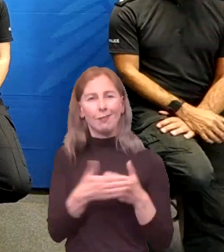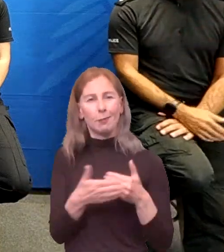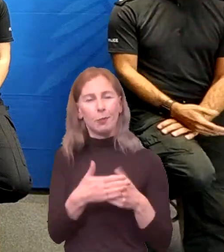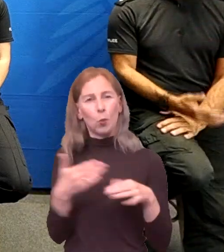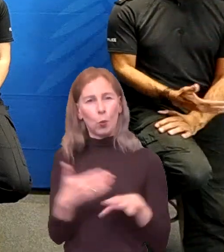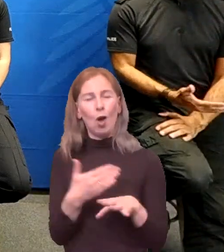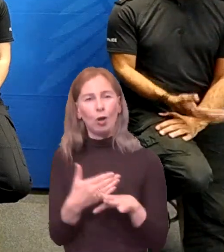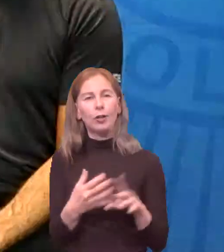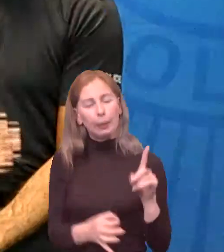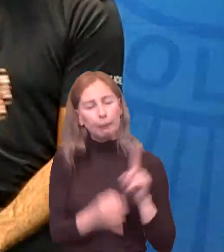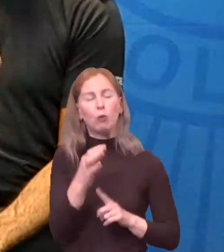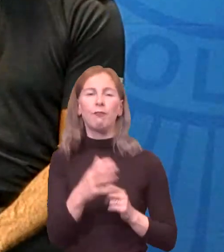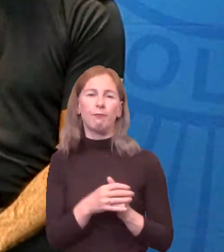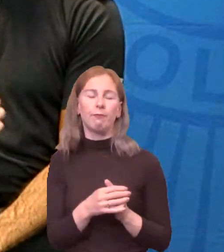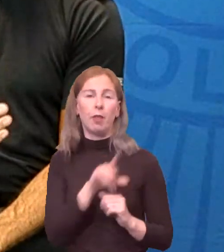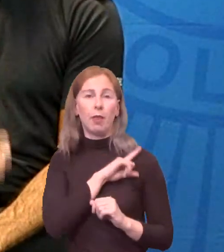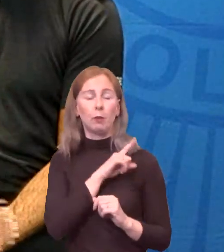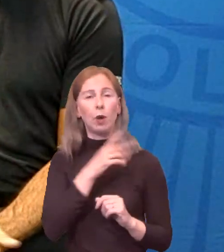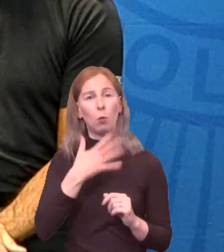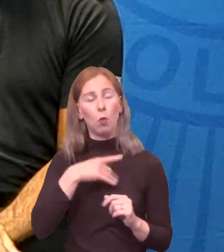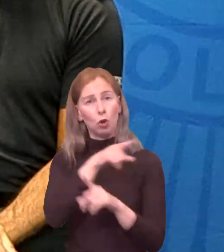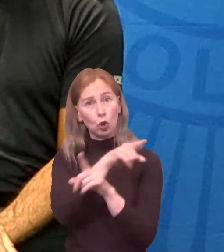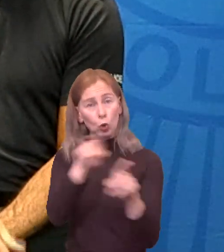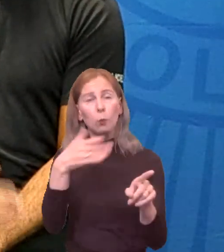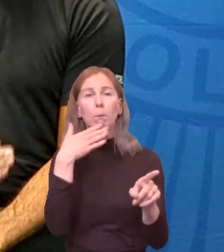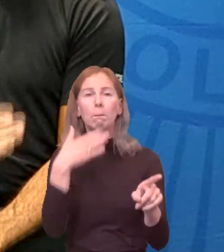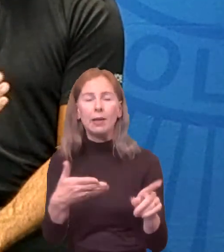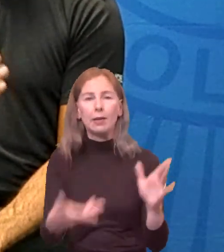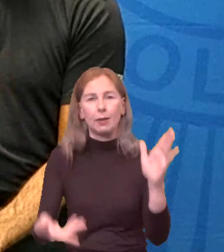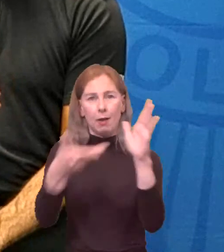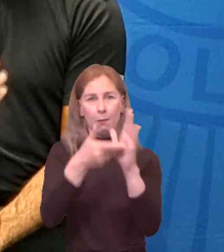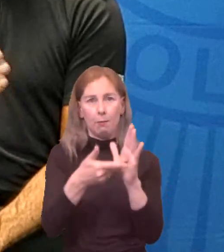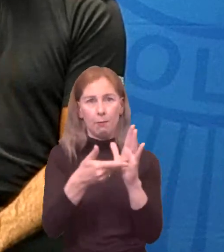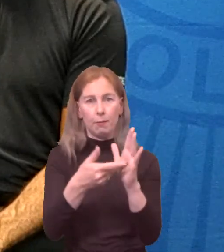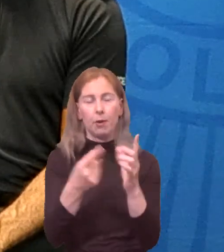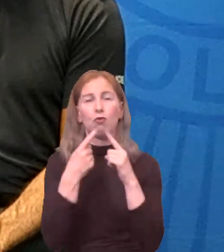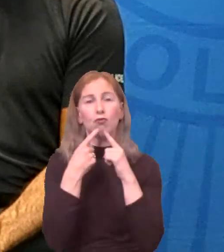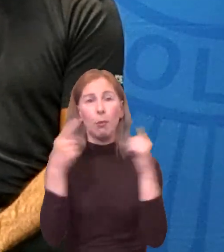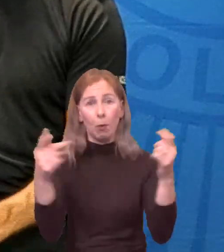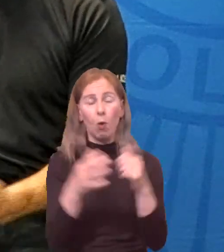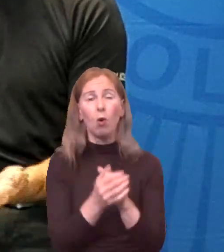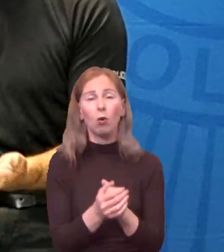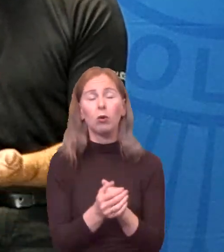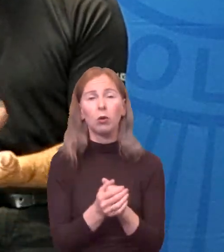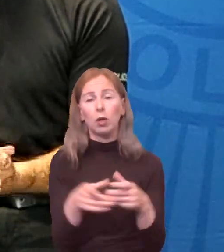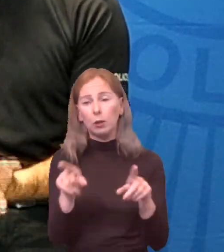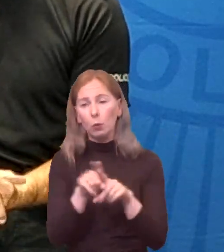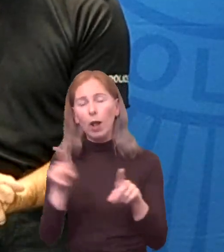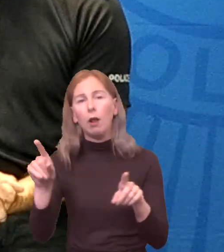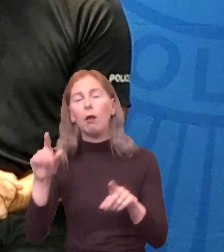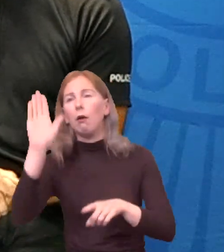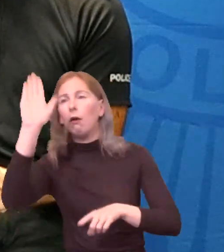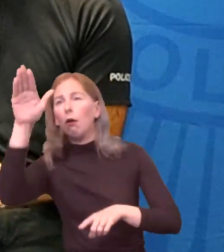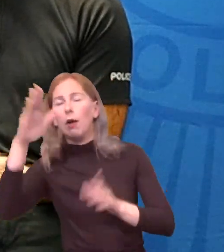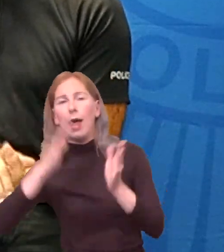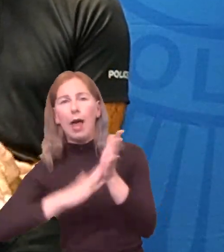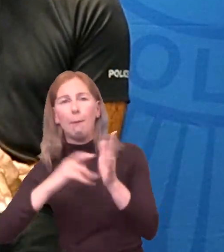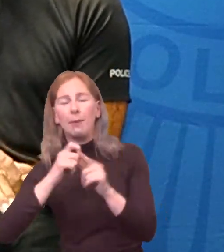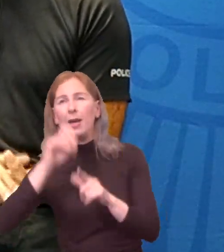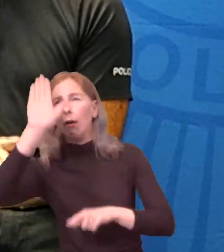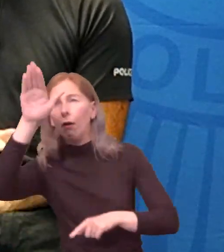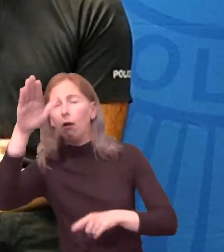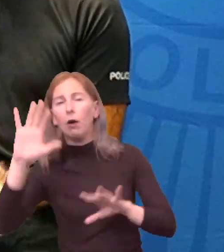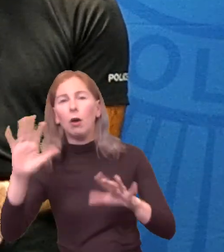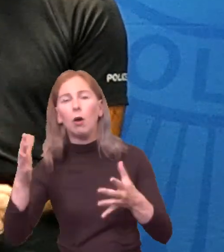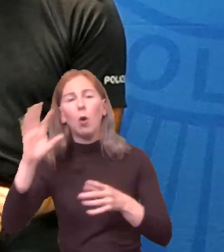to you to help us to increase that reporting and let us know through our elected officials, the Police and Crime